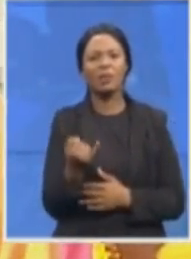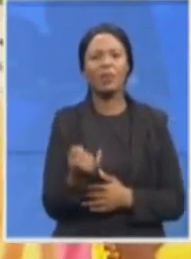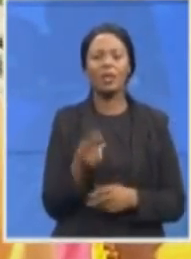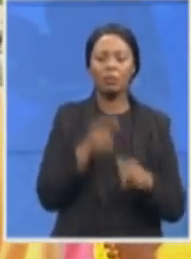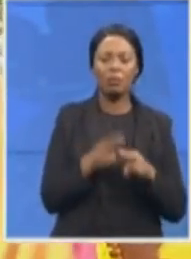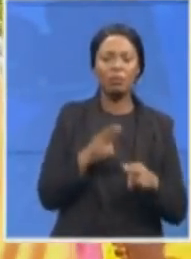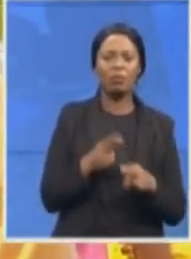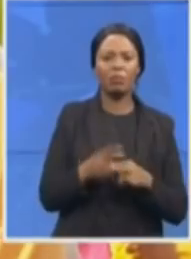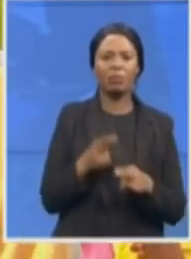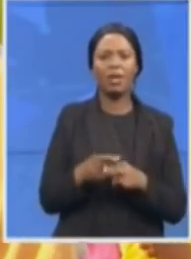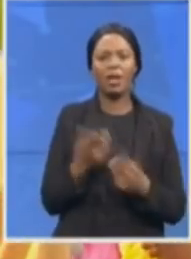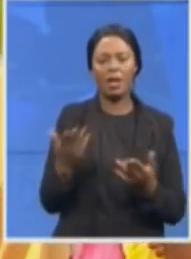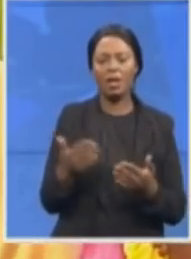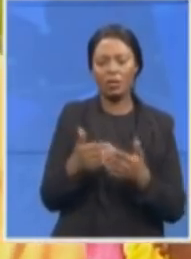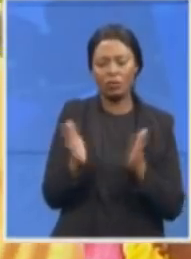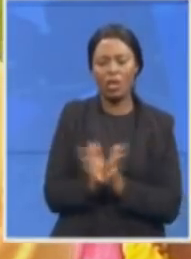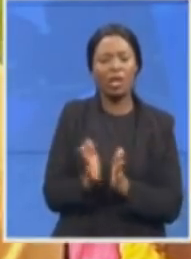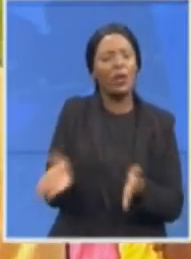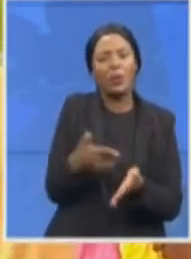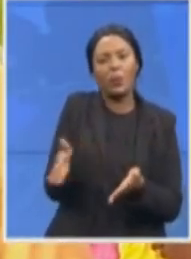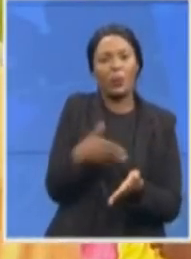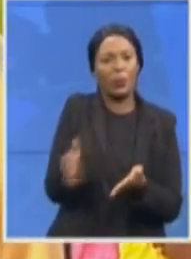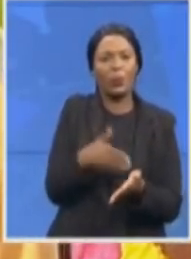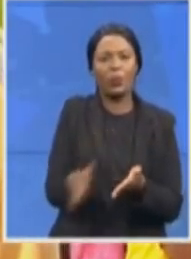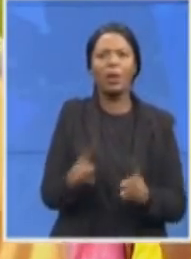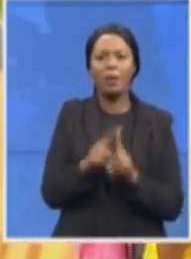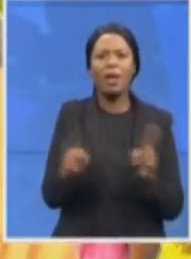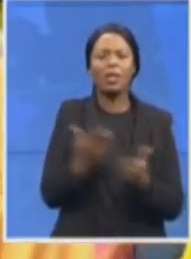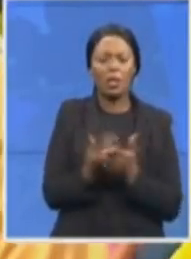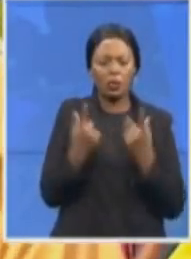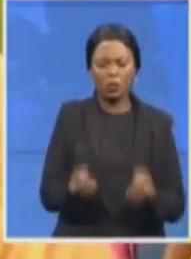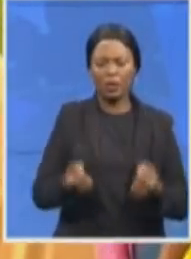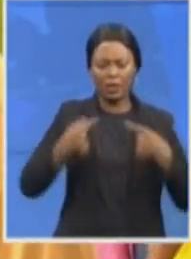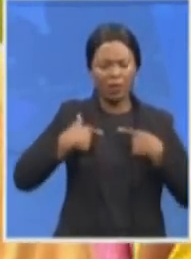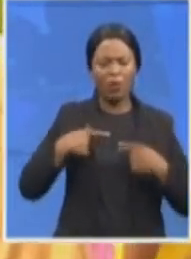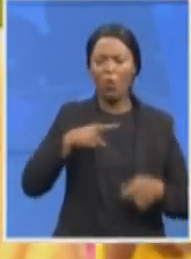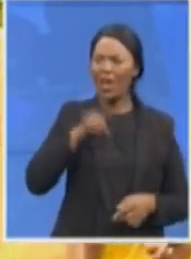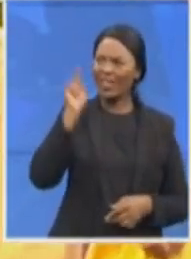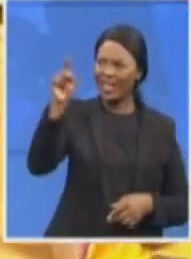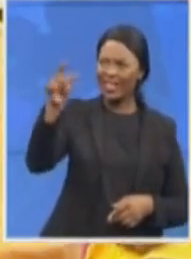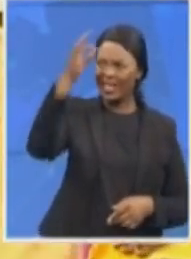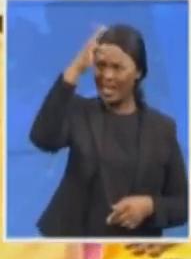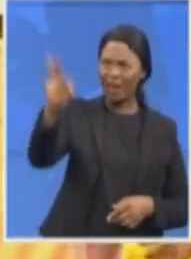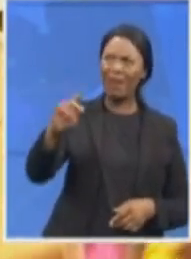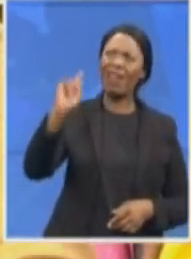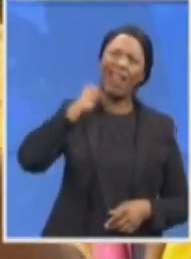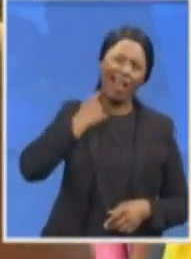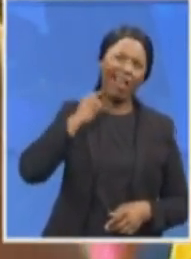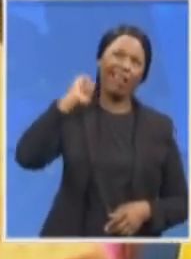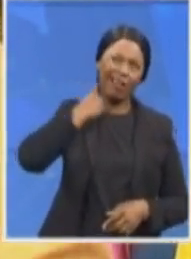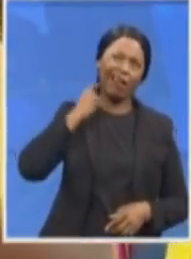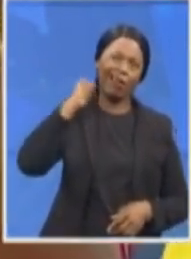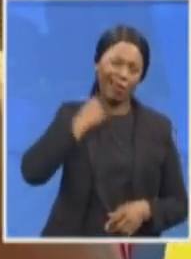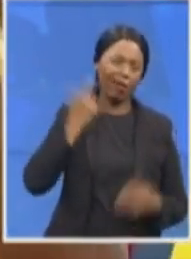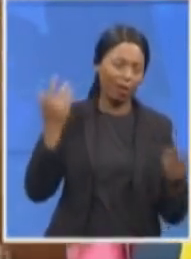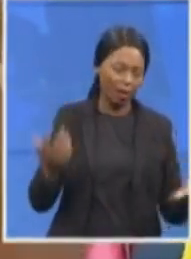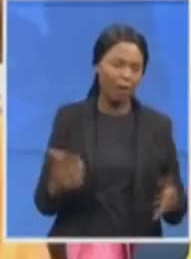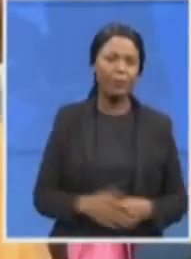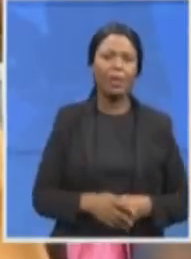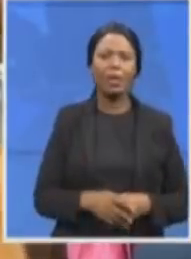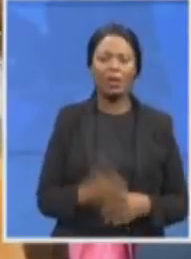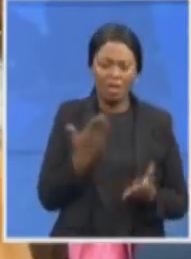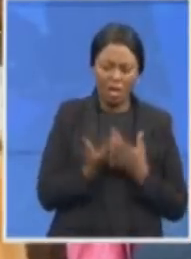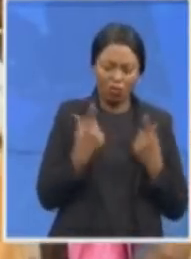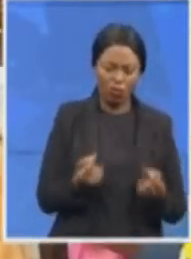for ourselves, right? Because this government is lying. We can do it for ourselves, that thing. The thing that we want the place to stay